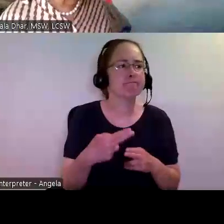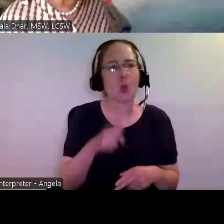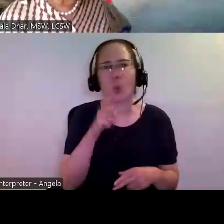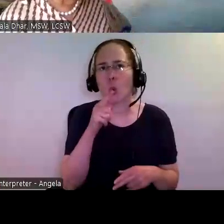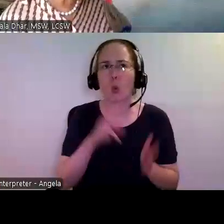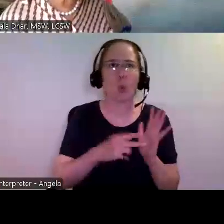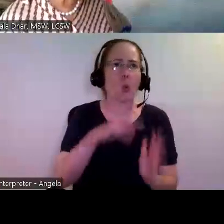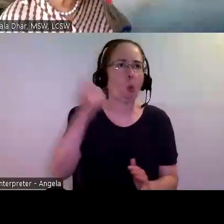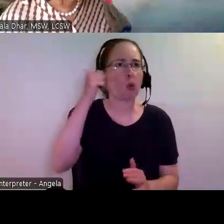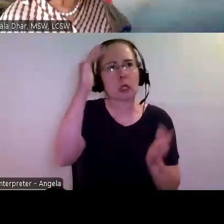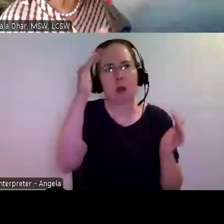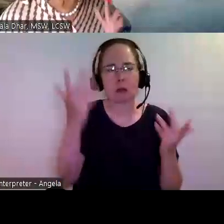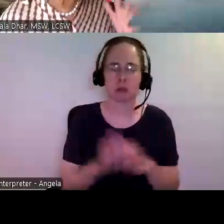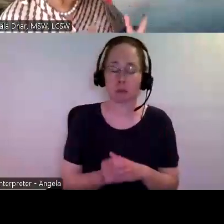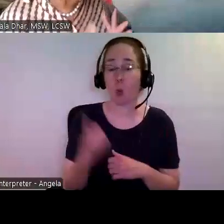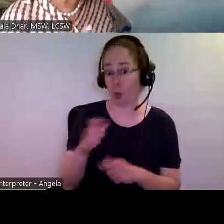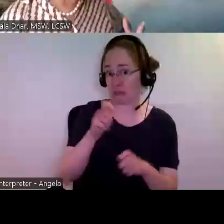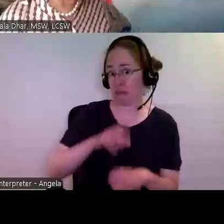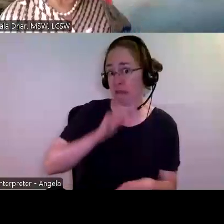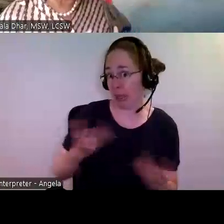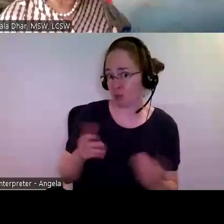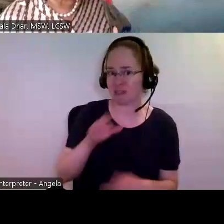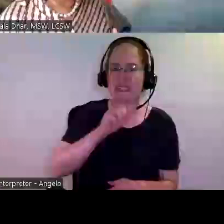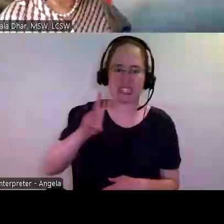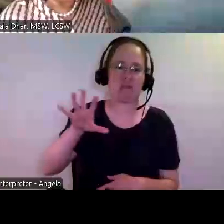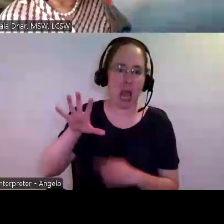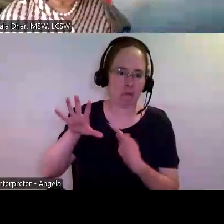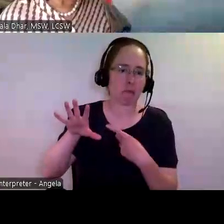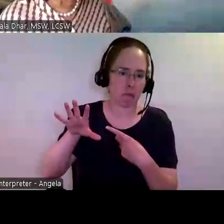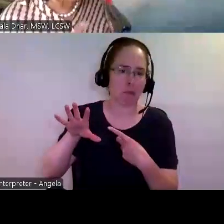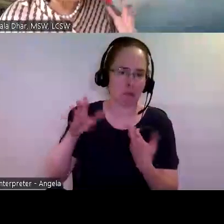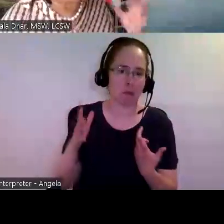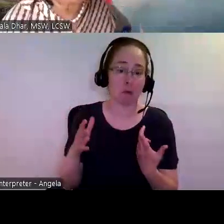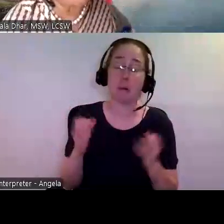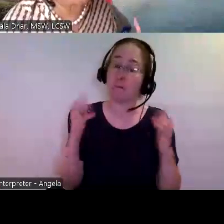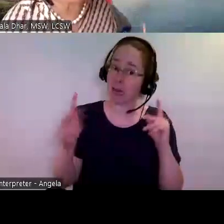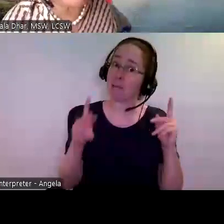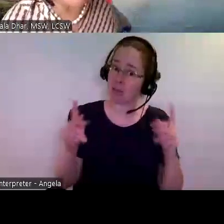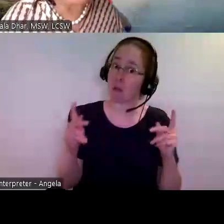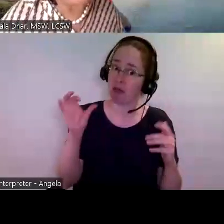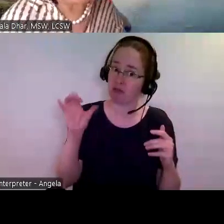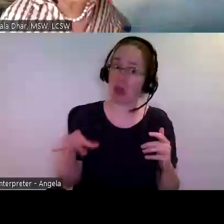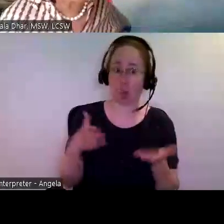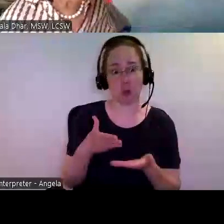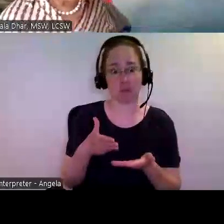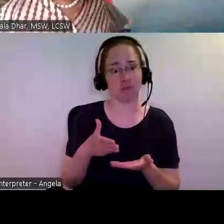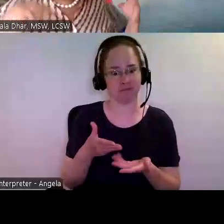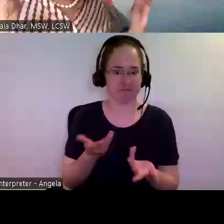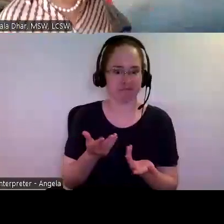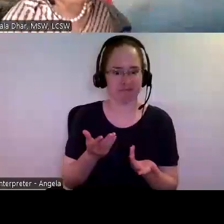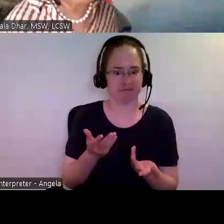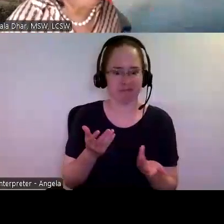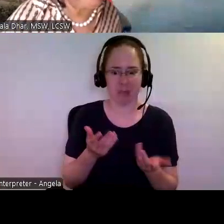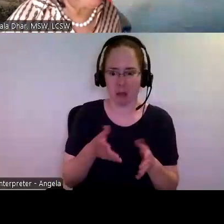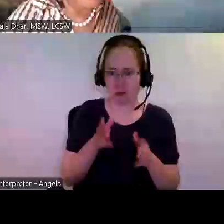the ages we look at is age 65. And for many people, it's a rite of passage, correct? It's